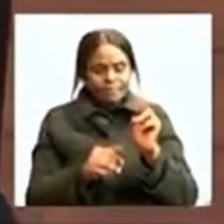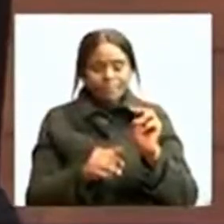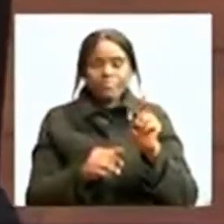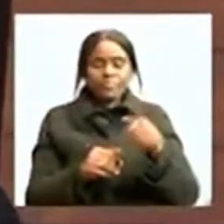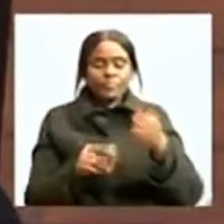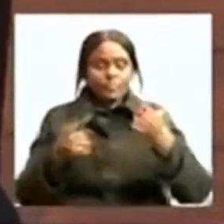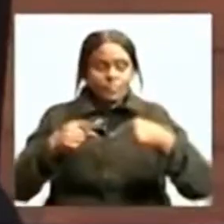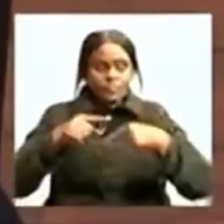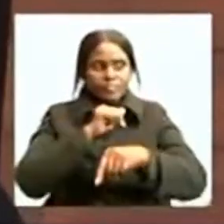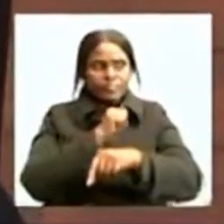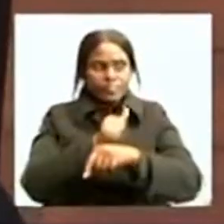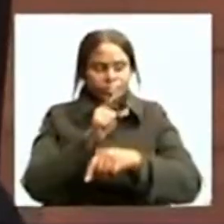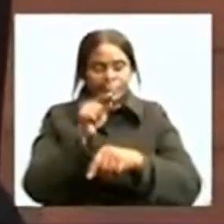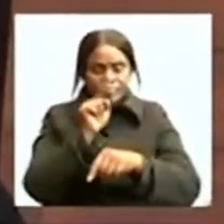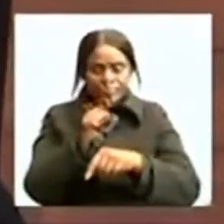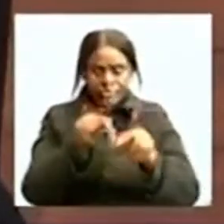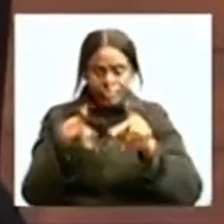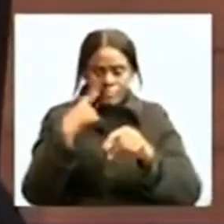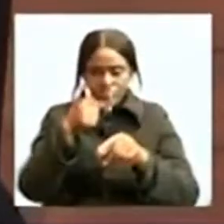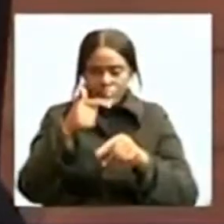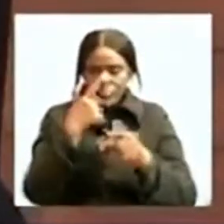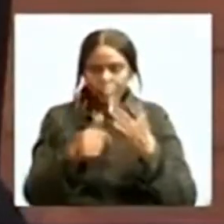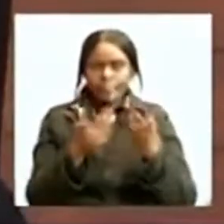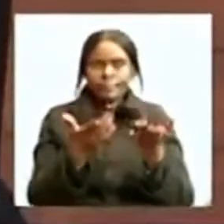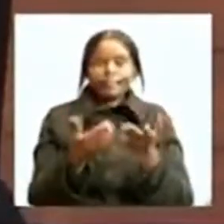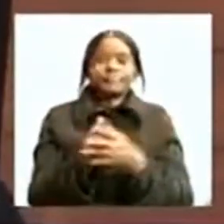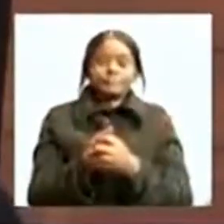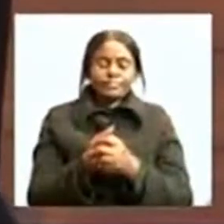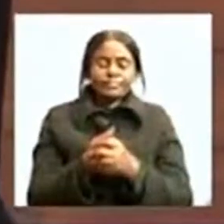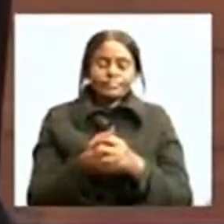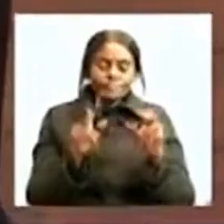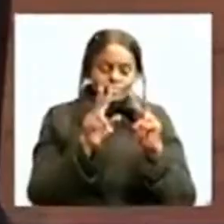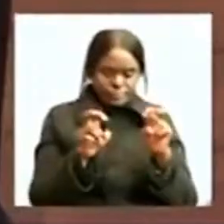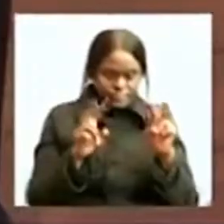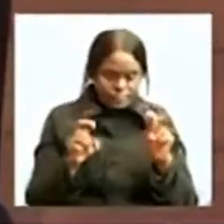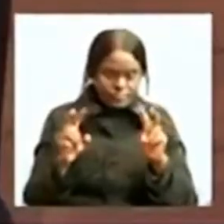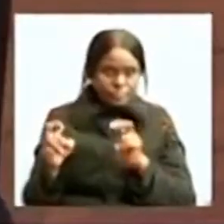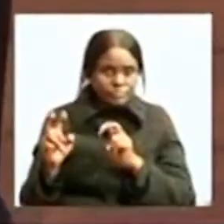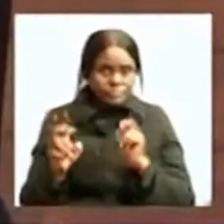local authorities. These are the ones that are supposed to be checking on